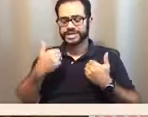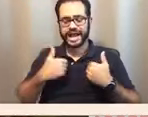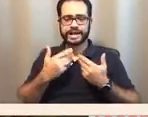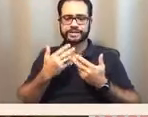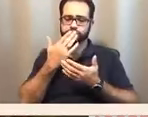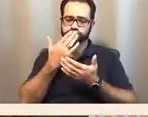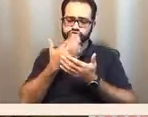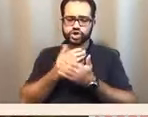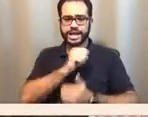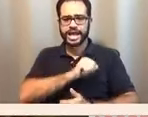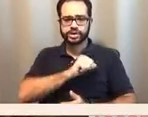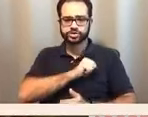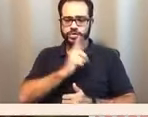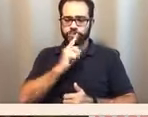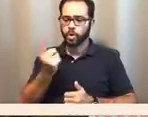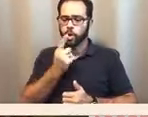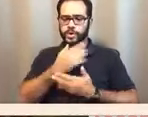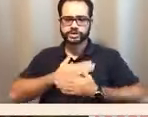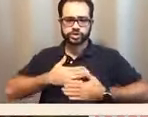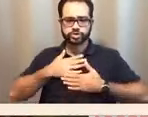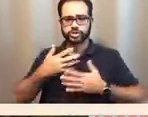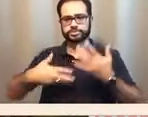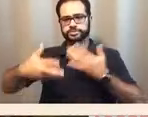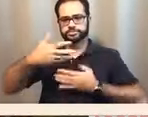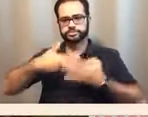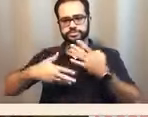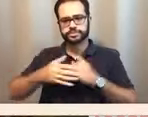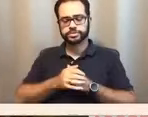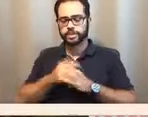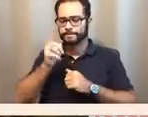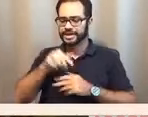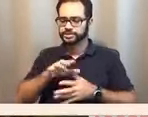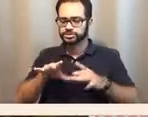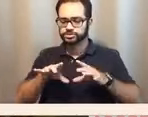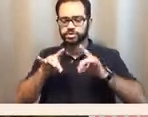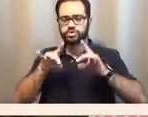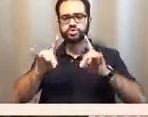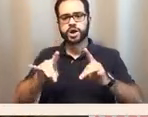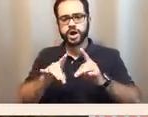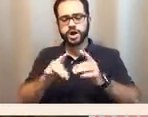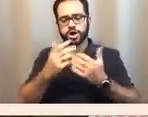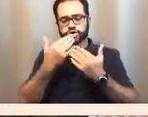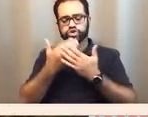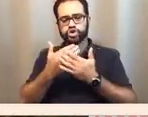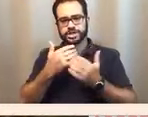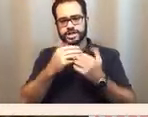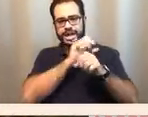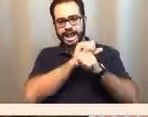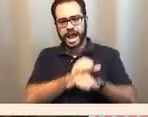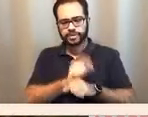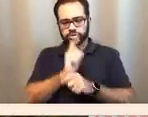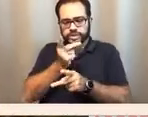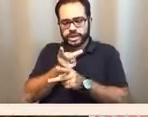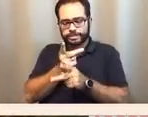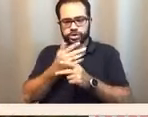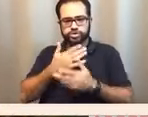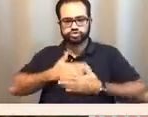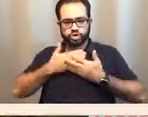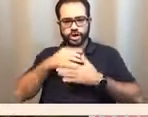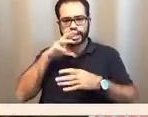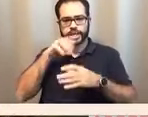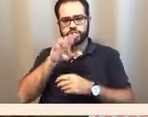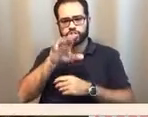around one another, you must acquire a healthy habit of maintaining joy in your life on a